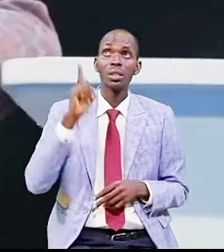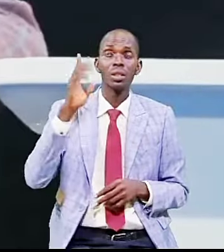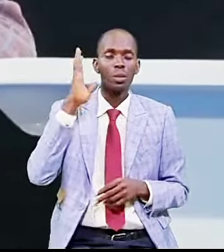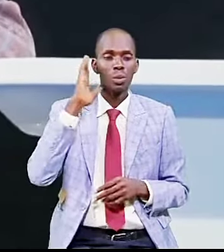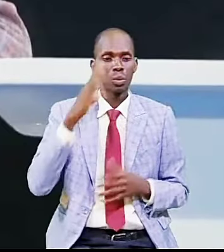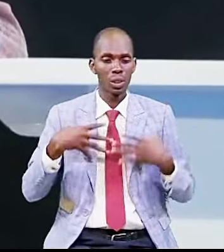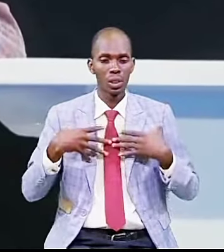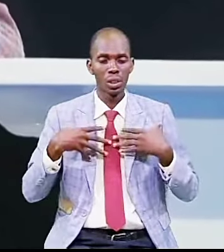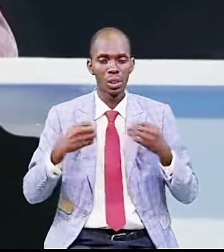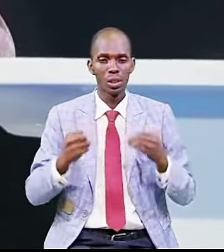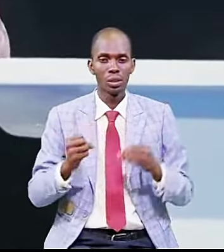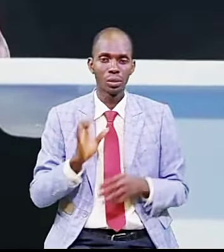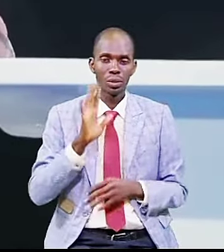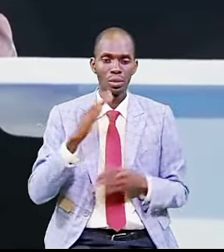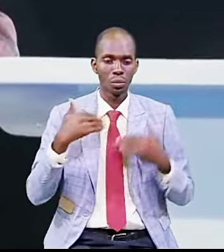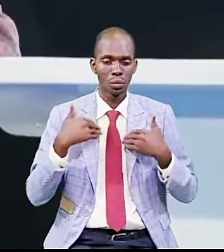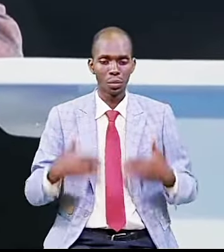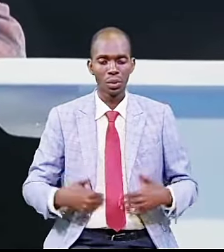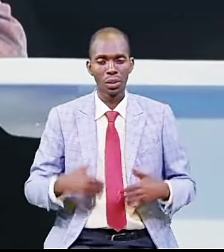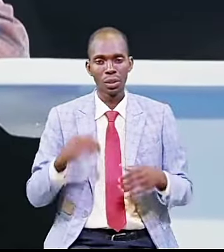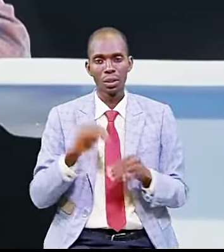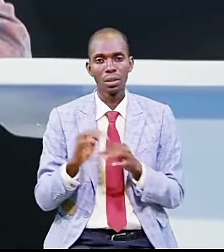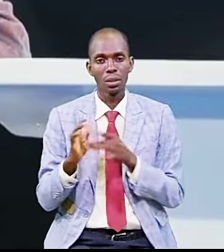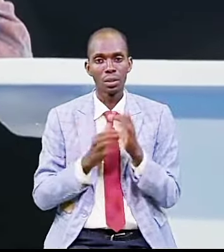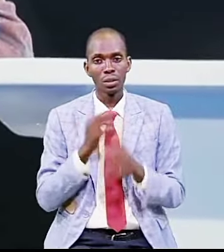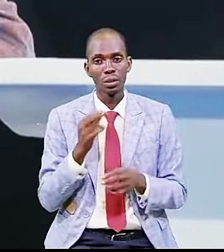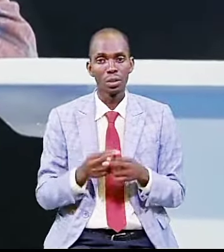will sanctify your spirit.